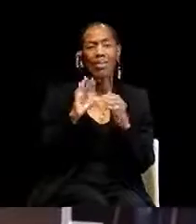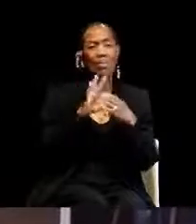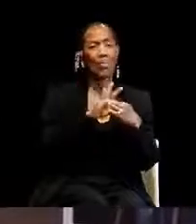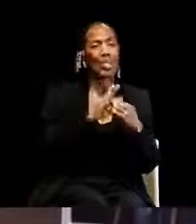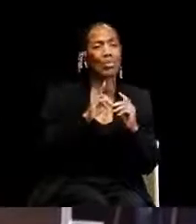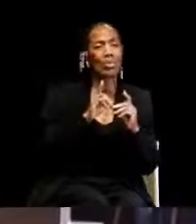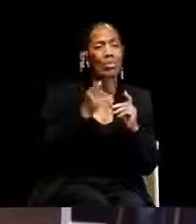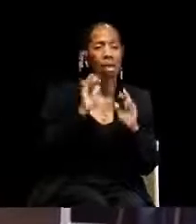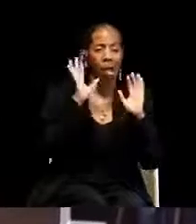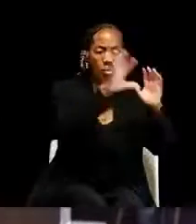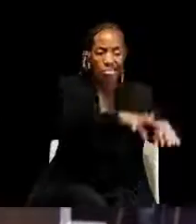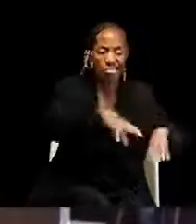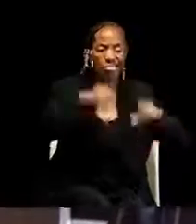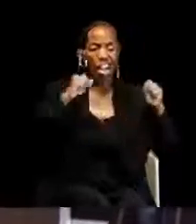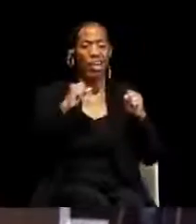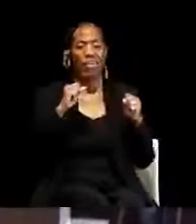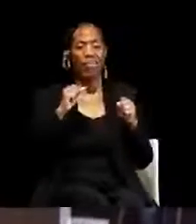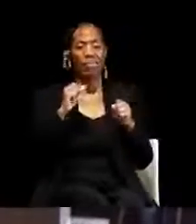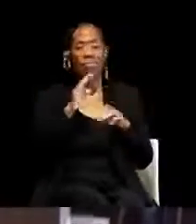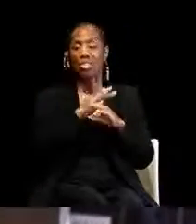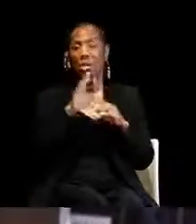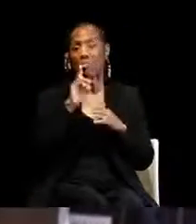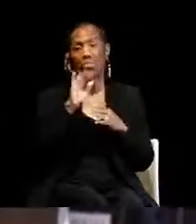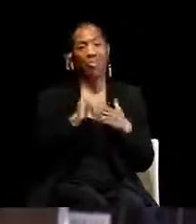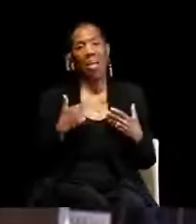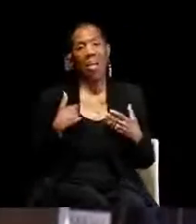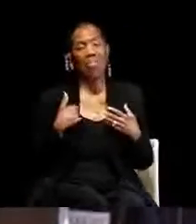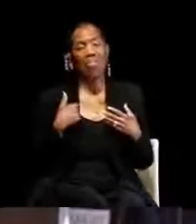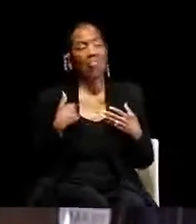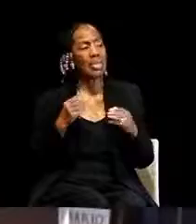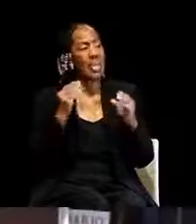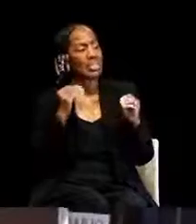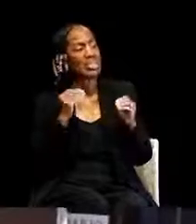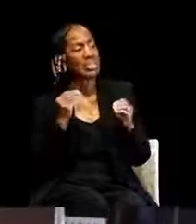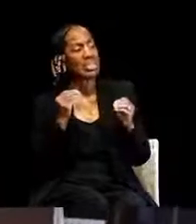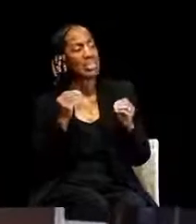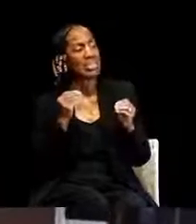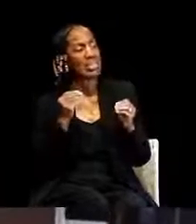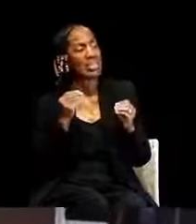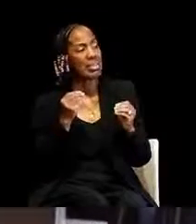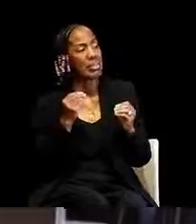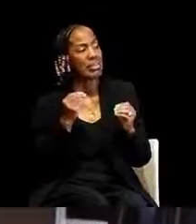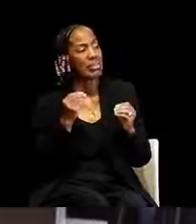to take over. Yes. I teach one of the oldest